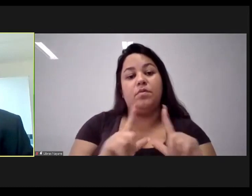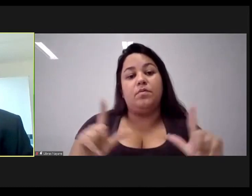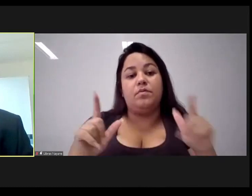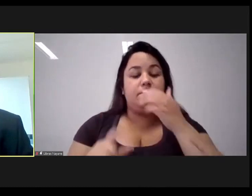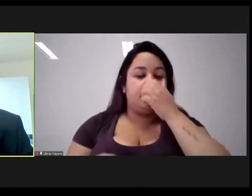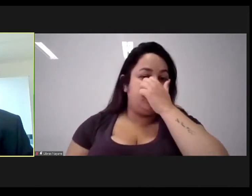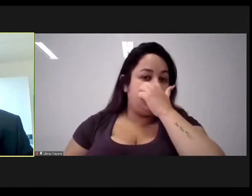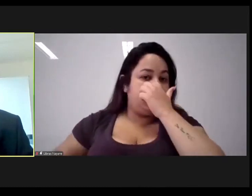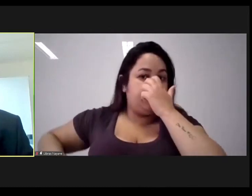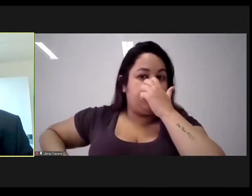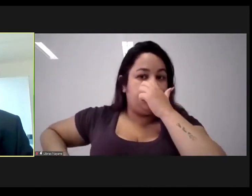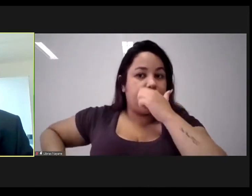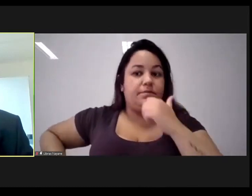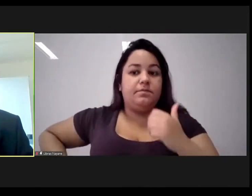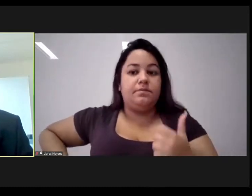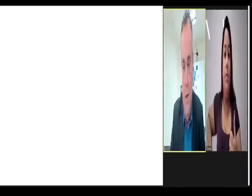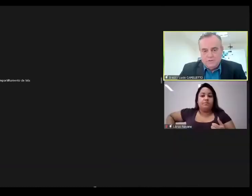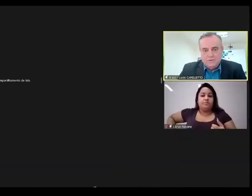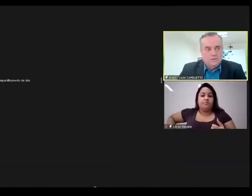about